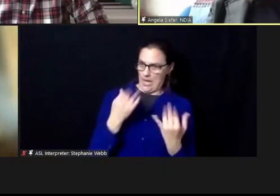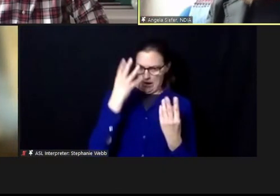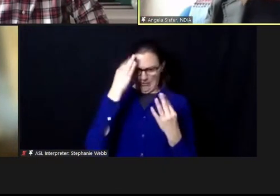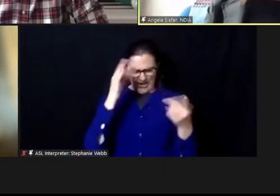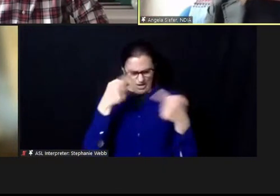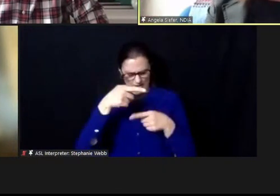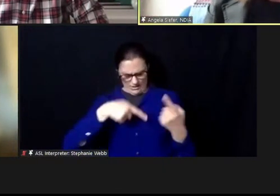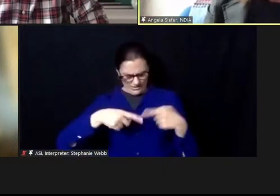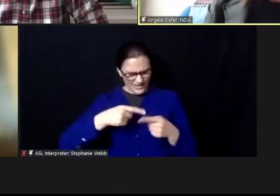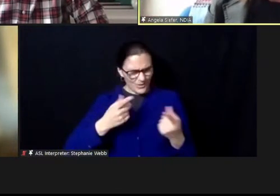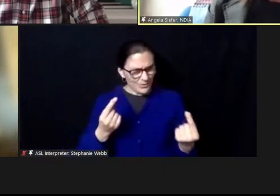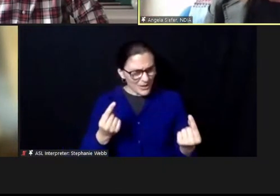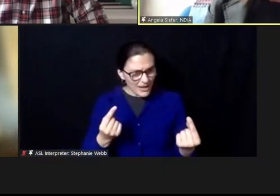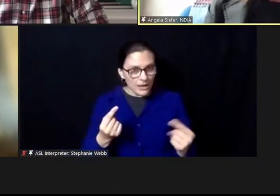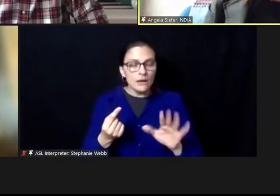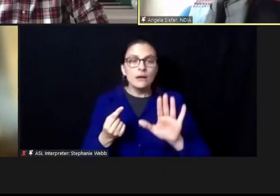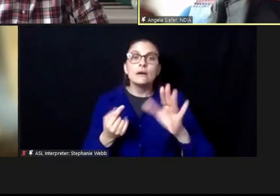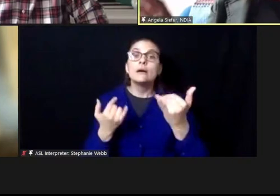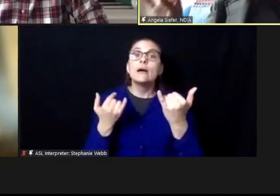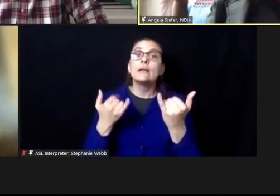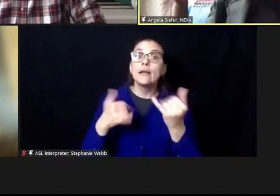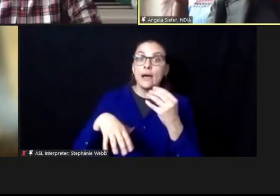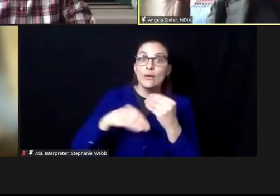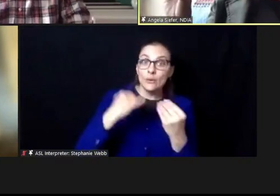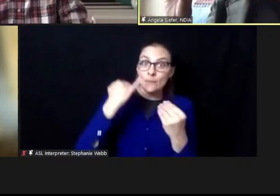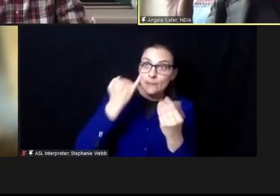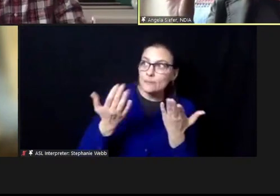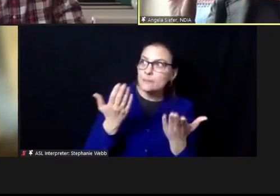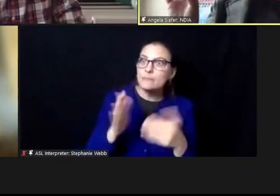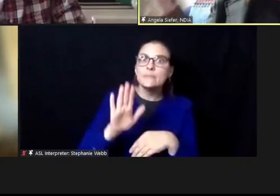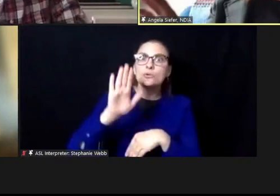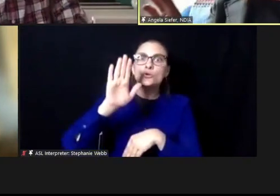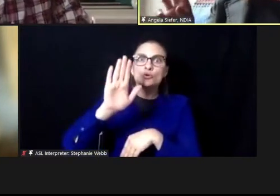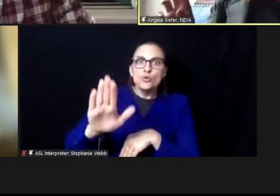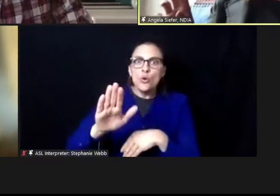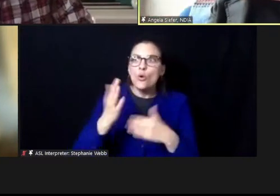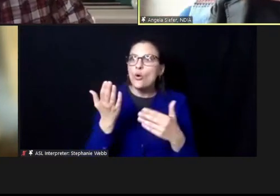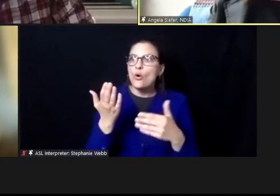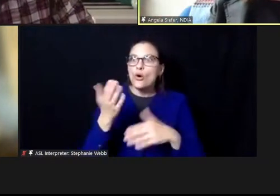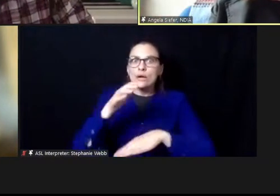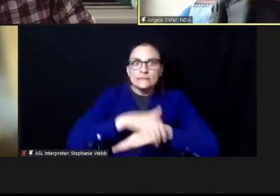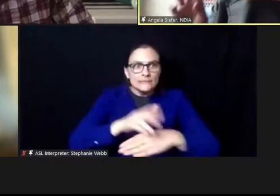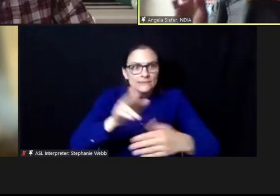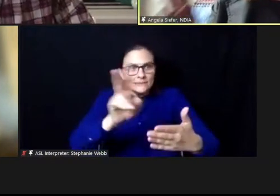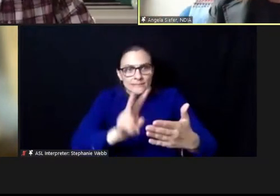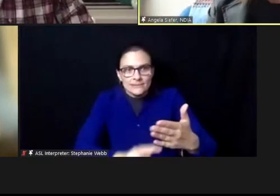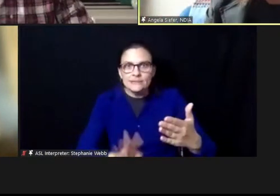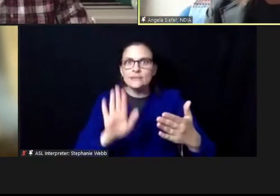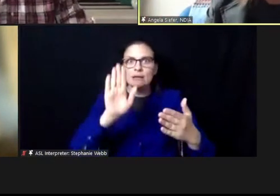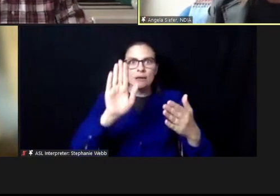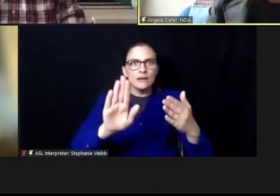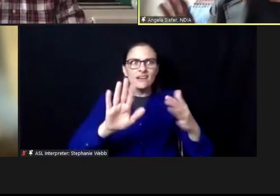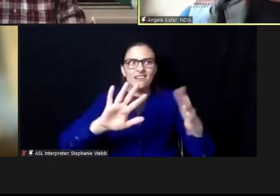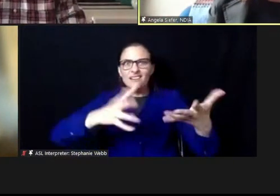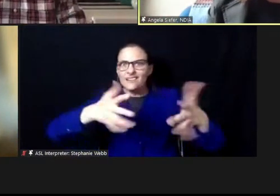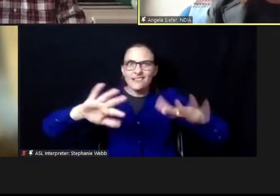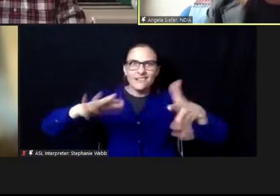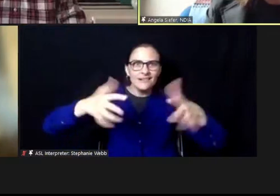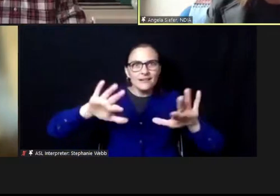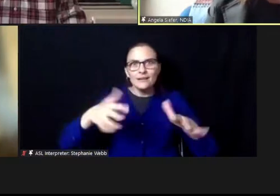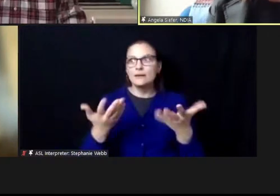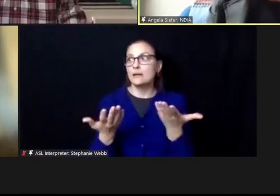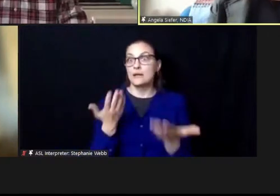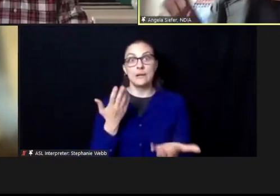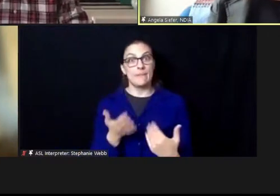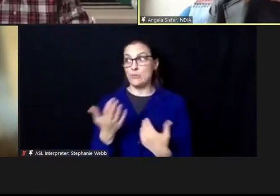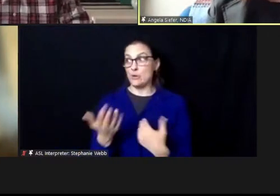maybe your reading level is low, right? Maybe three kids, life is stressful, and you're trying to figure that. You just worked a